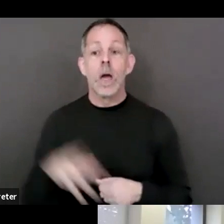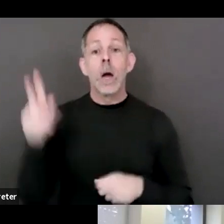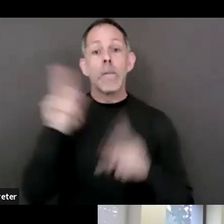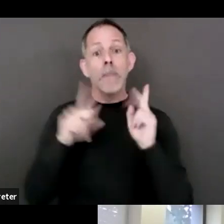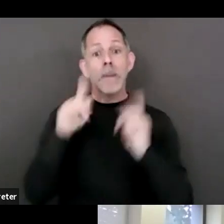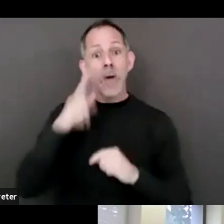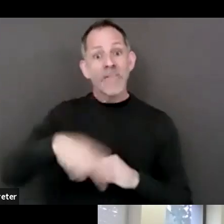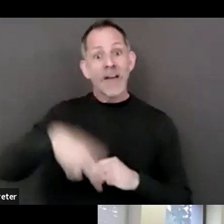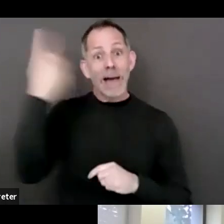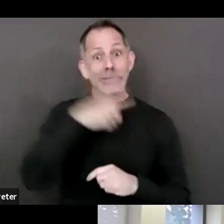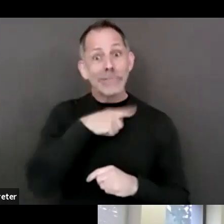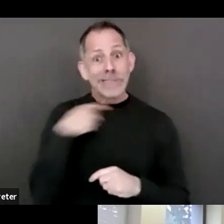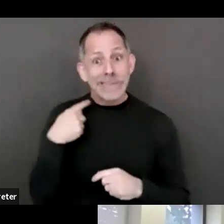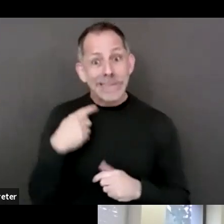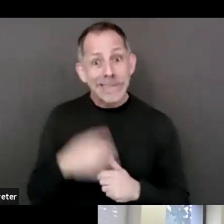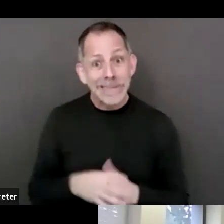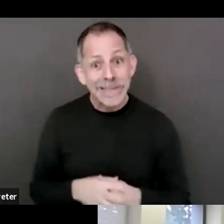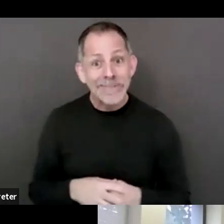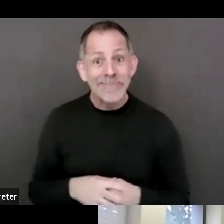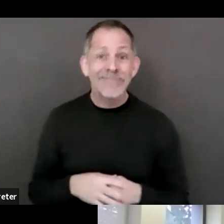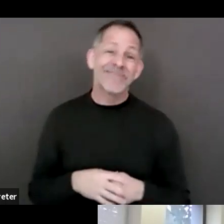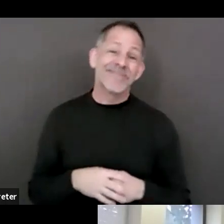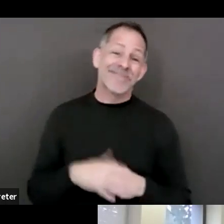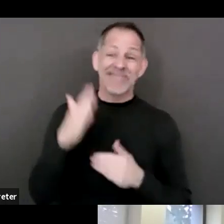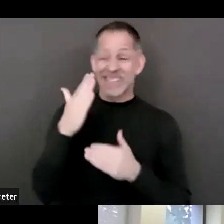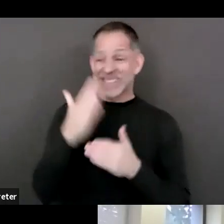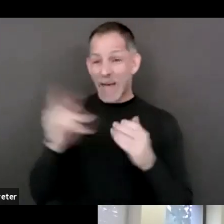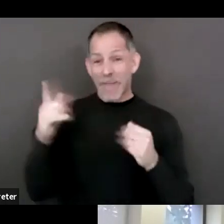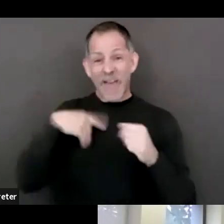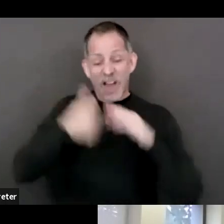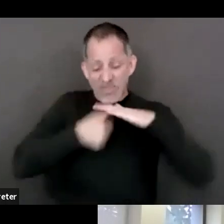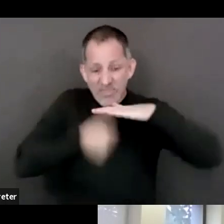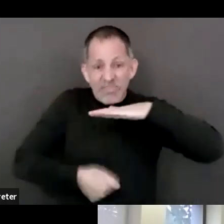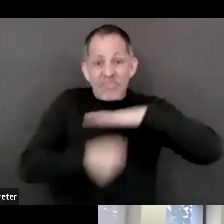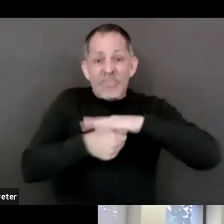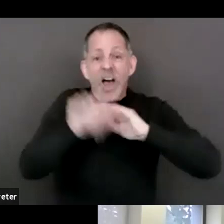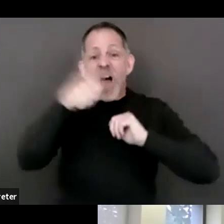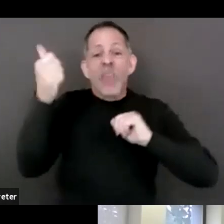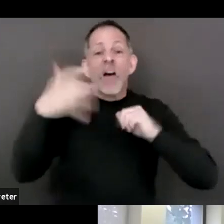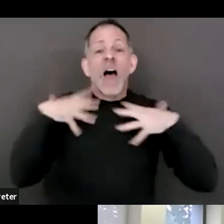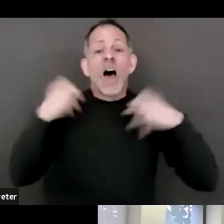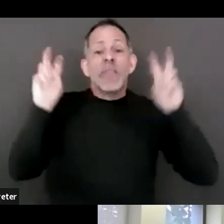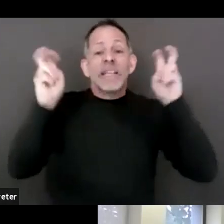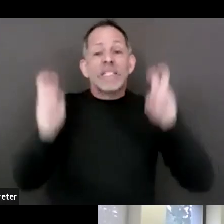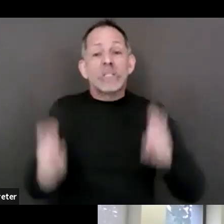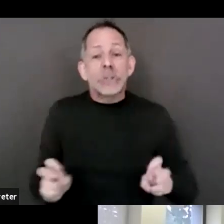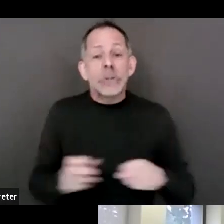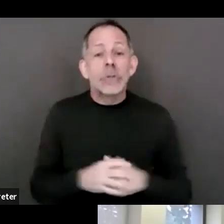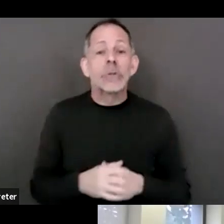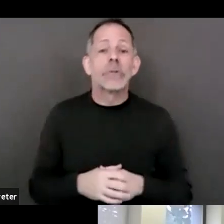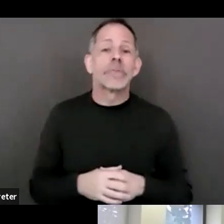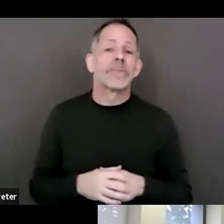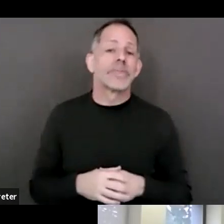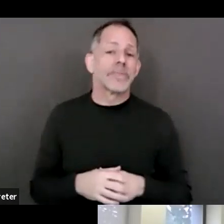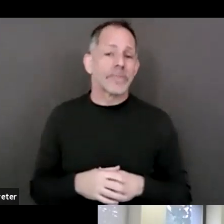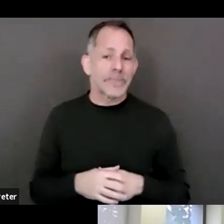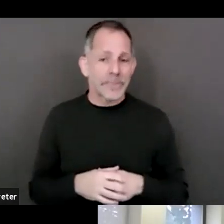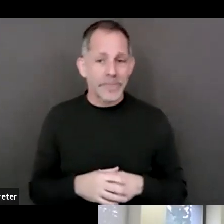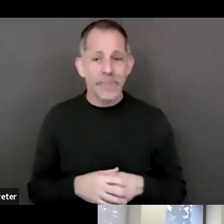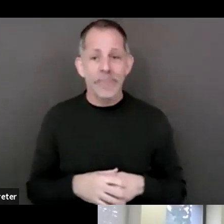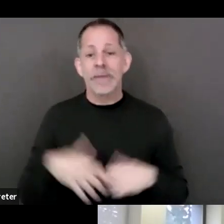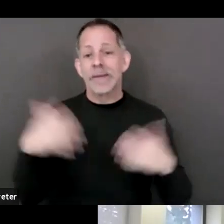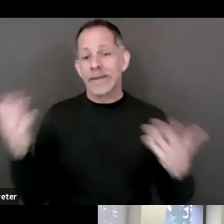medical issues that make them at higher risk, the comorbidities, but also they have family members and